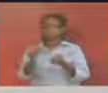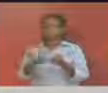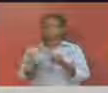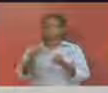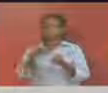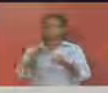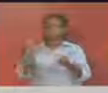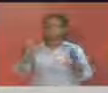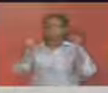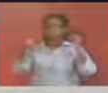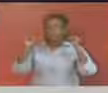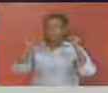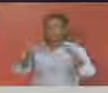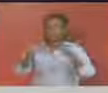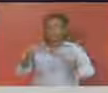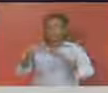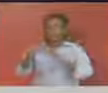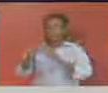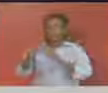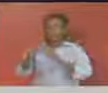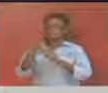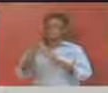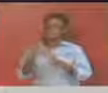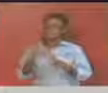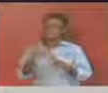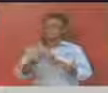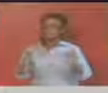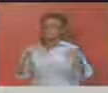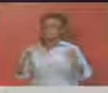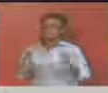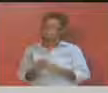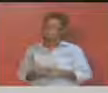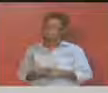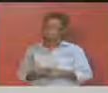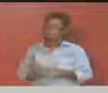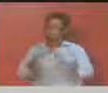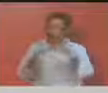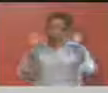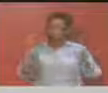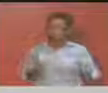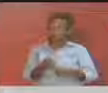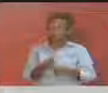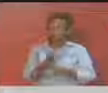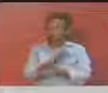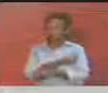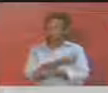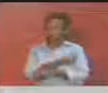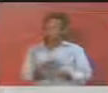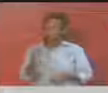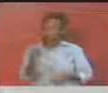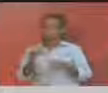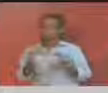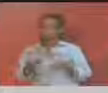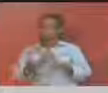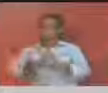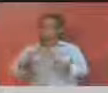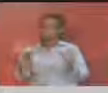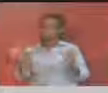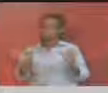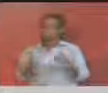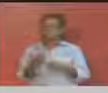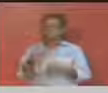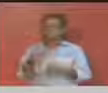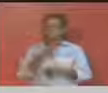Affairs. Vaccine manufacturers have made it clear at this point in time they are only dealing